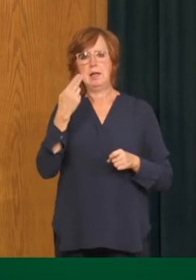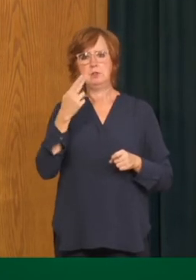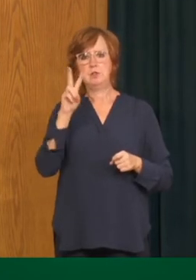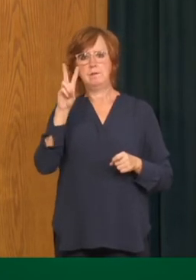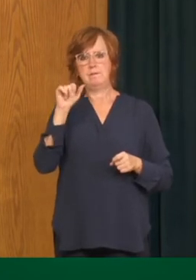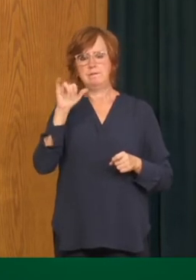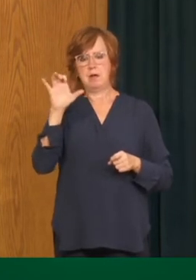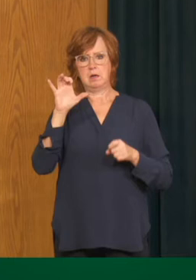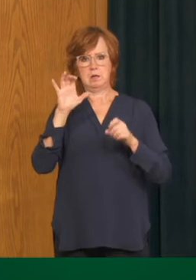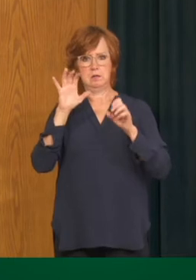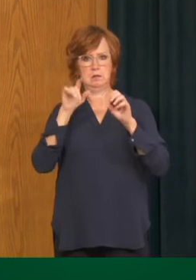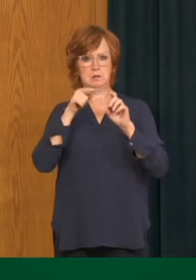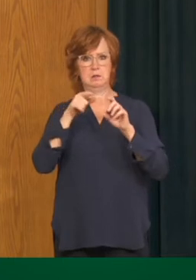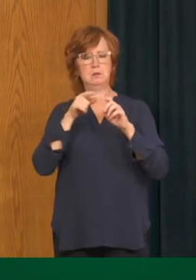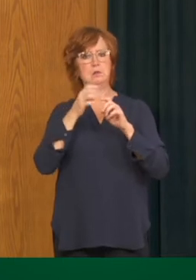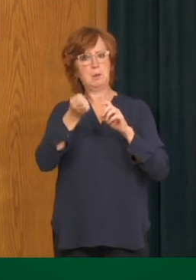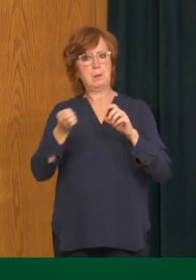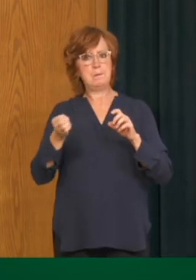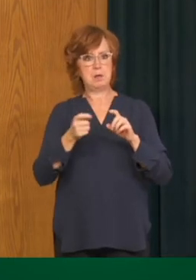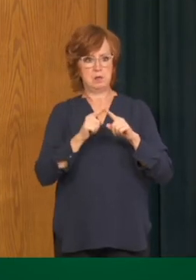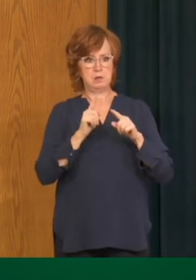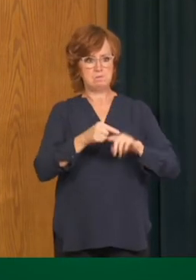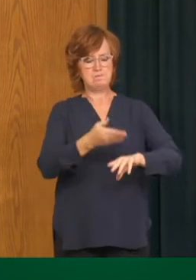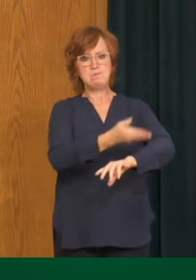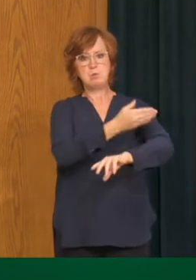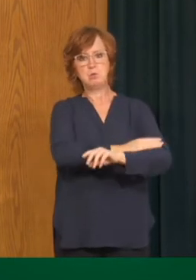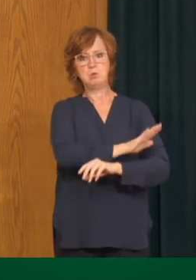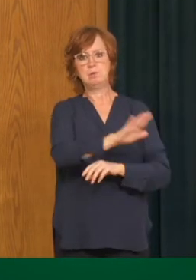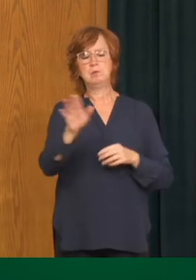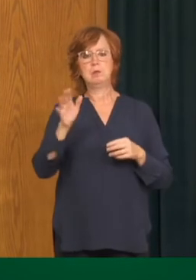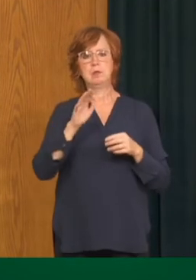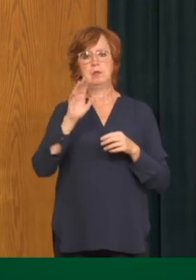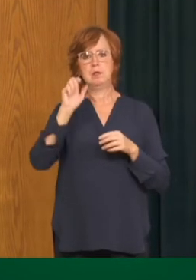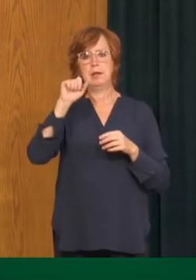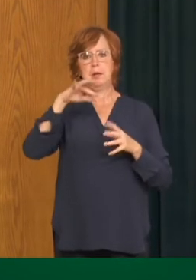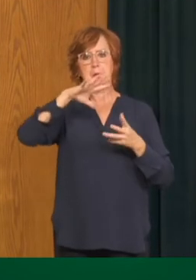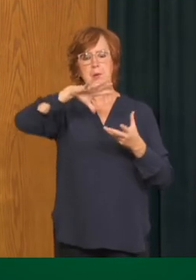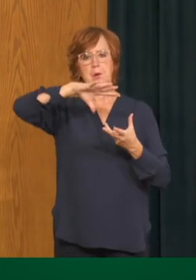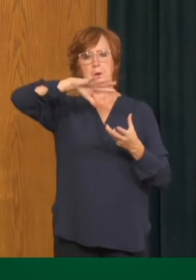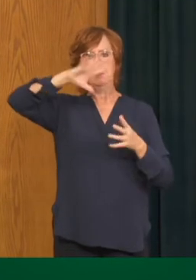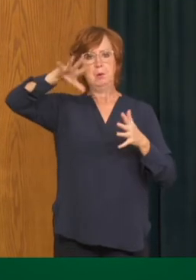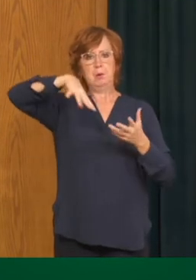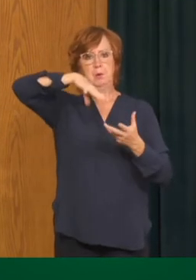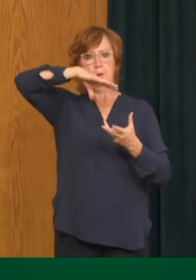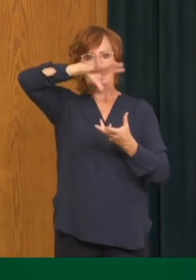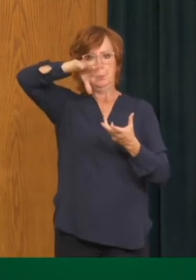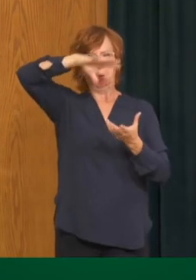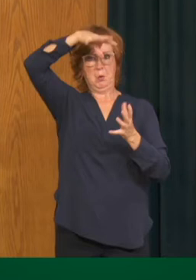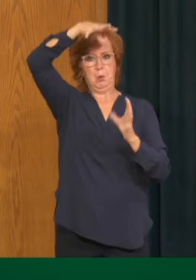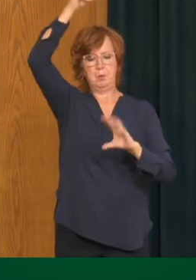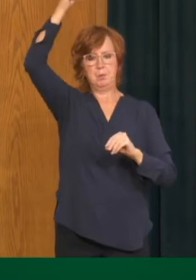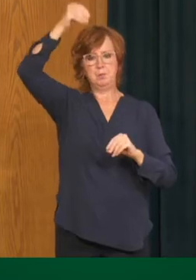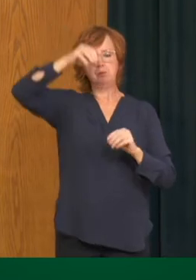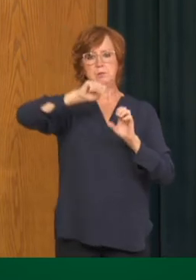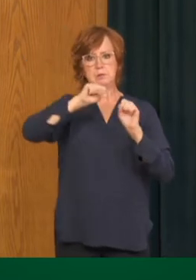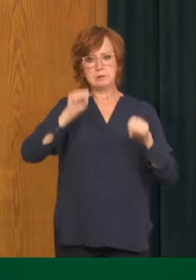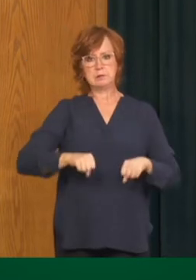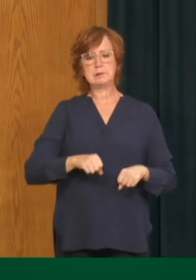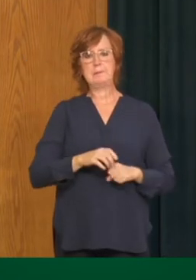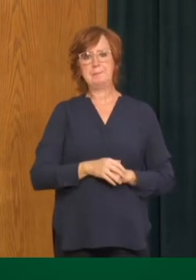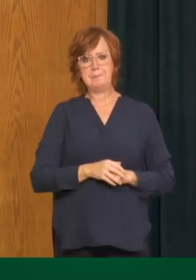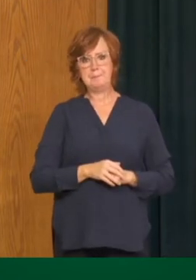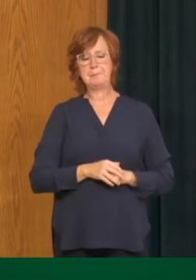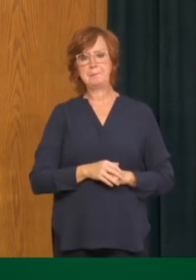HVAC facilities in schools on a priority basis. In addition to that, as part of our $7.5 billion